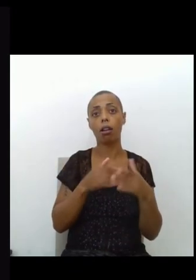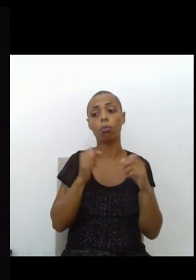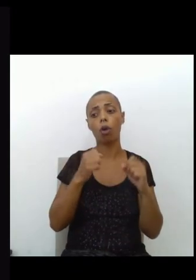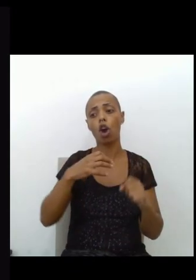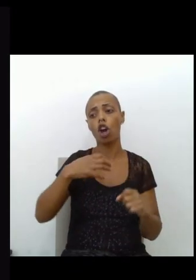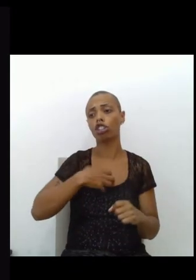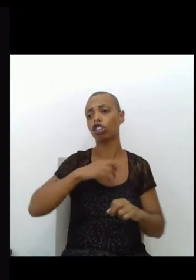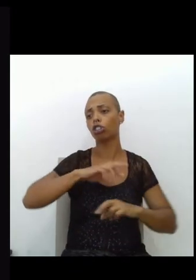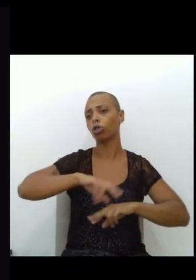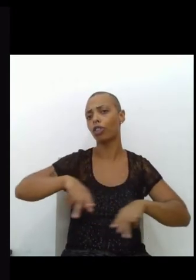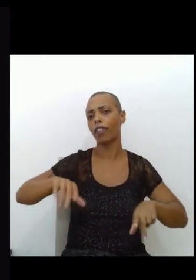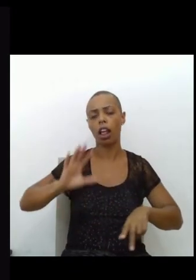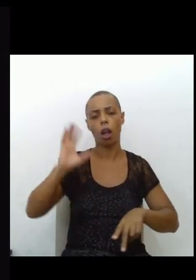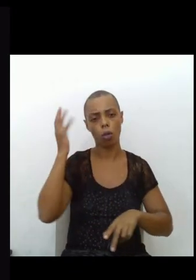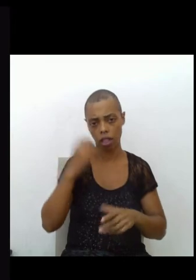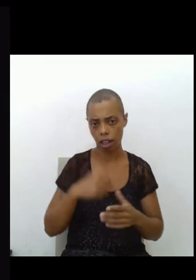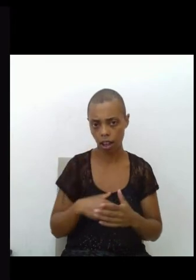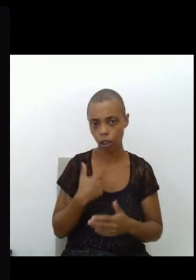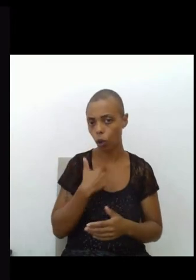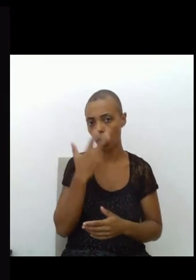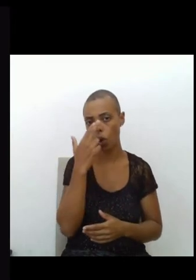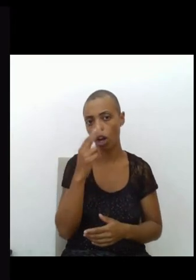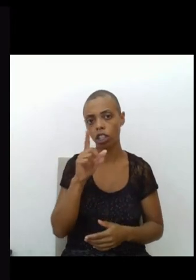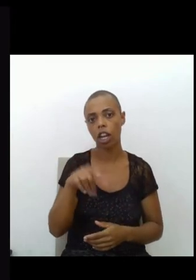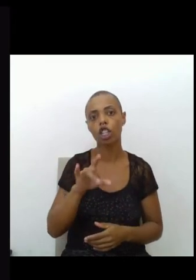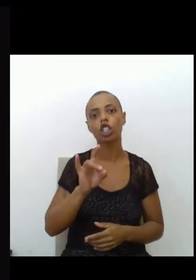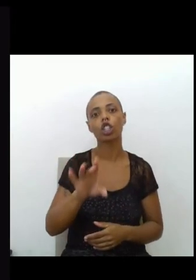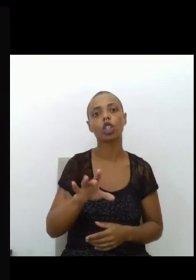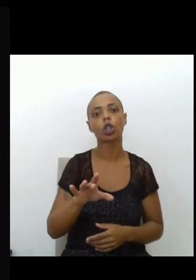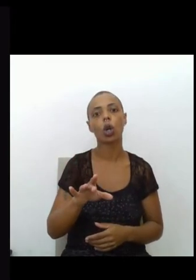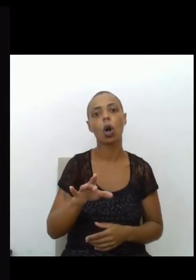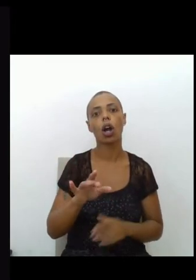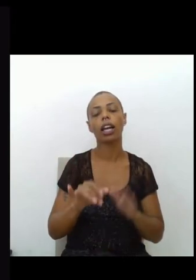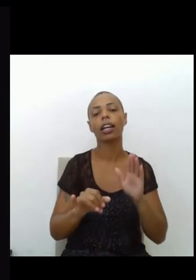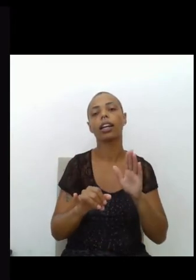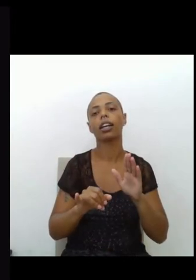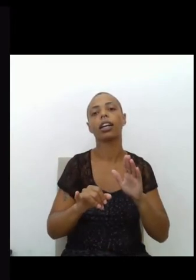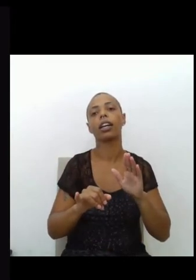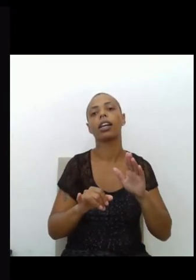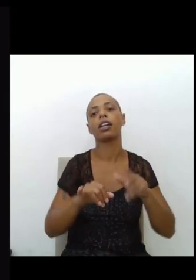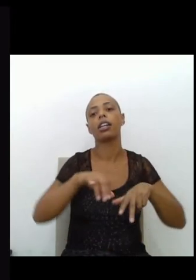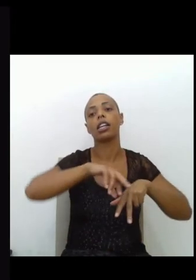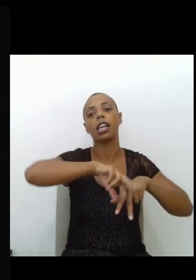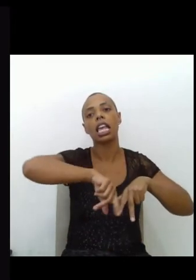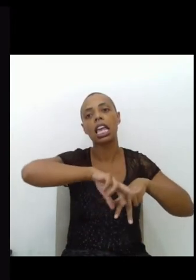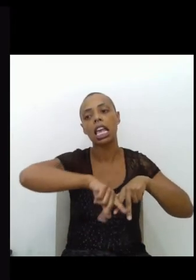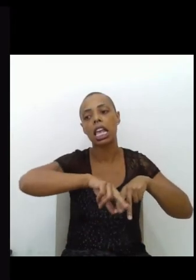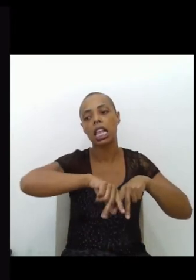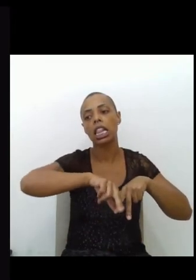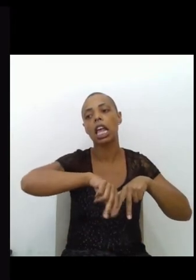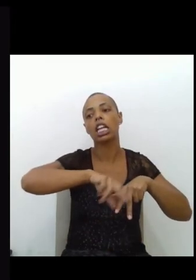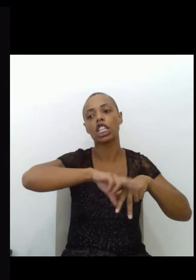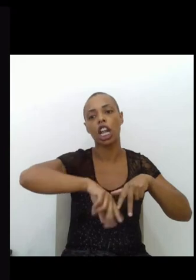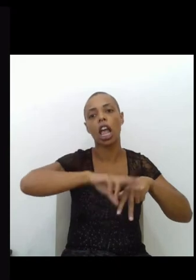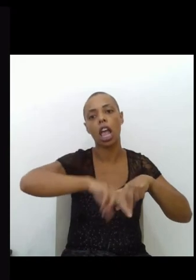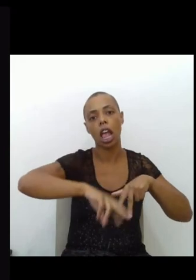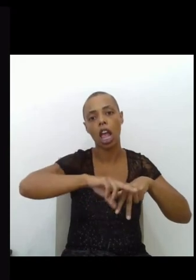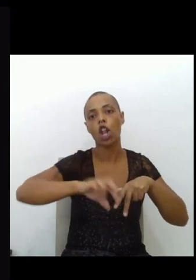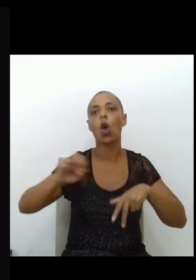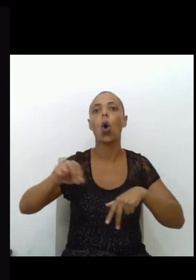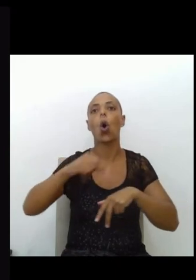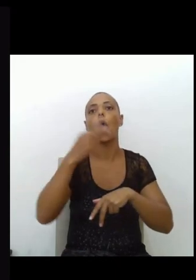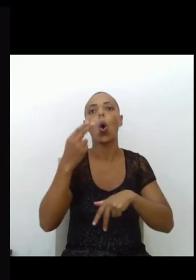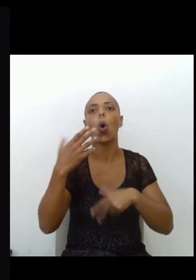sexuality or gender identity but whether within the South African context it's also about race and it's also about class and I think all